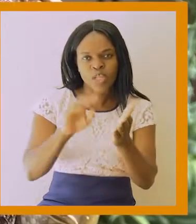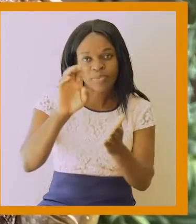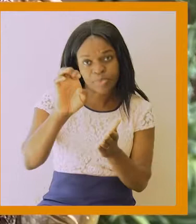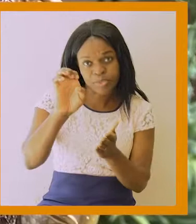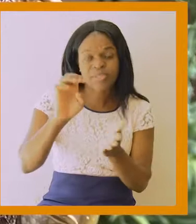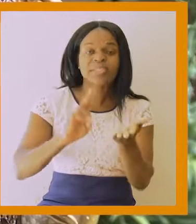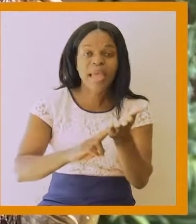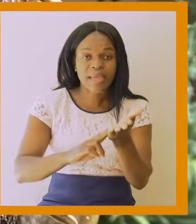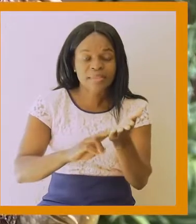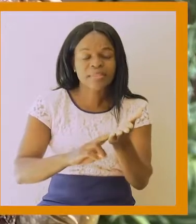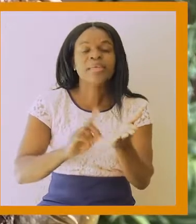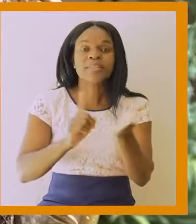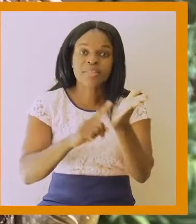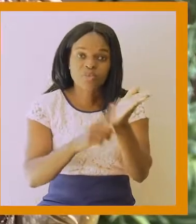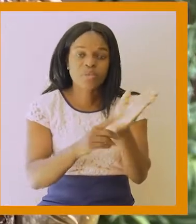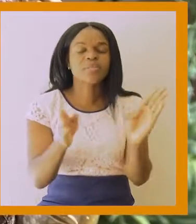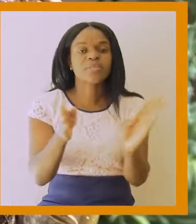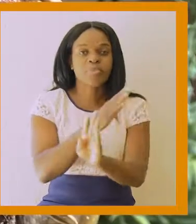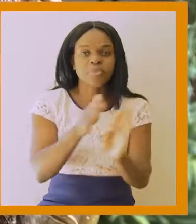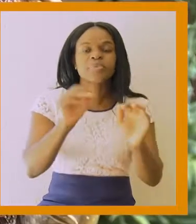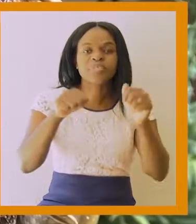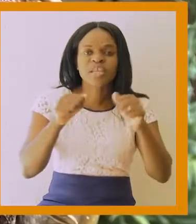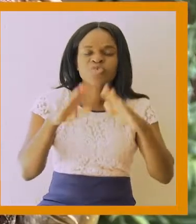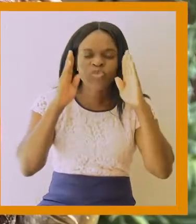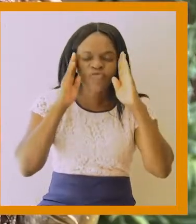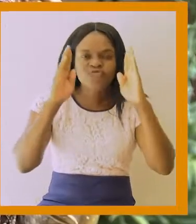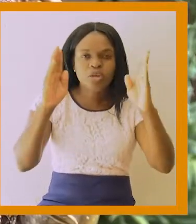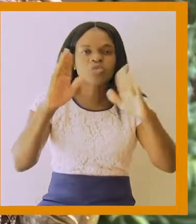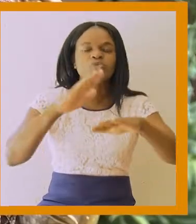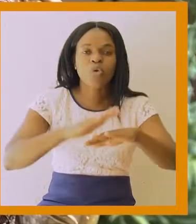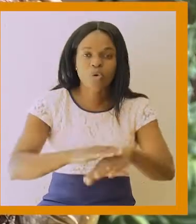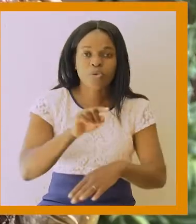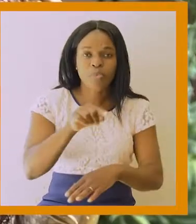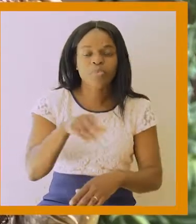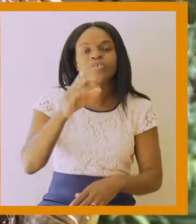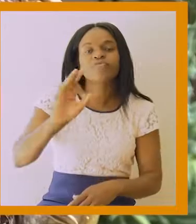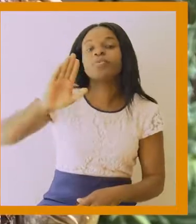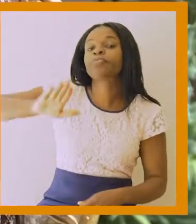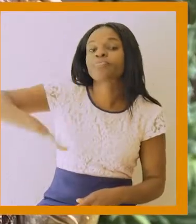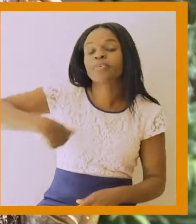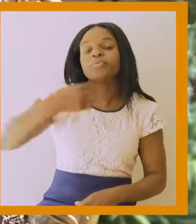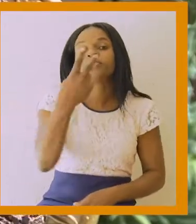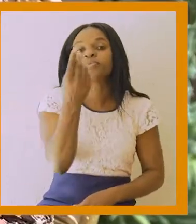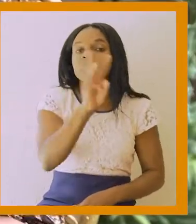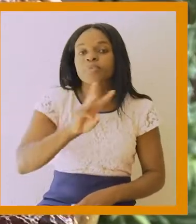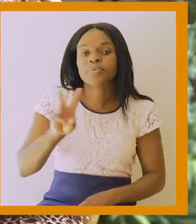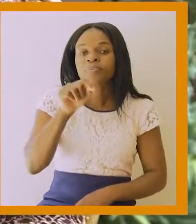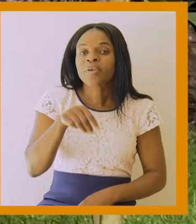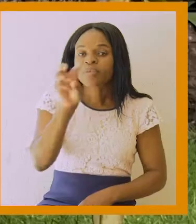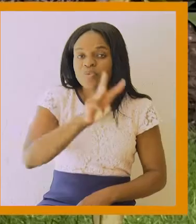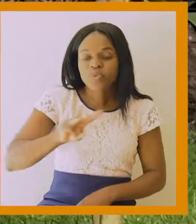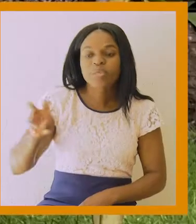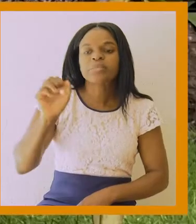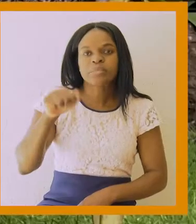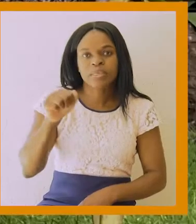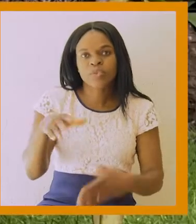to sexual exploitation and abuse. This is a discussion that we have been focusing on over the past 2 weeks,